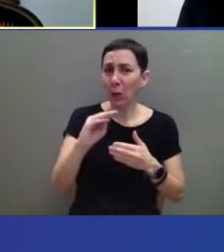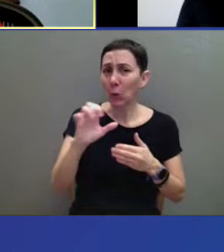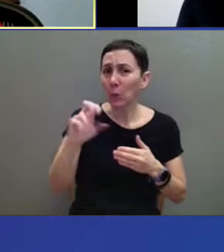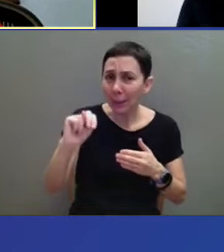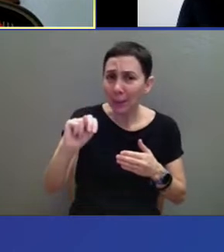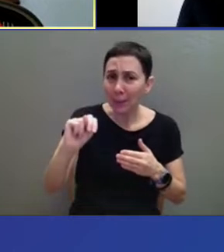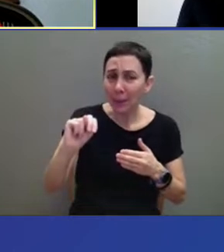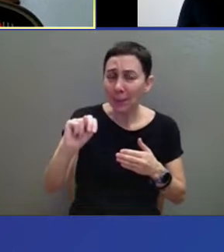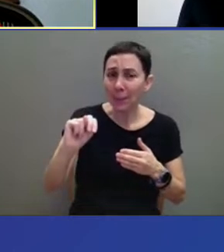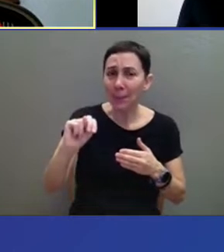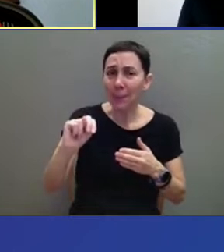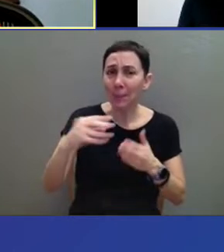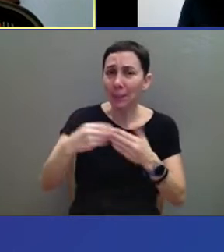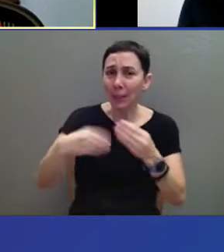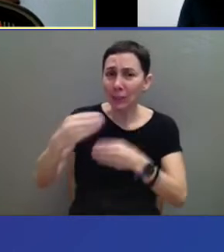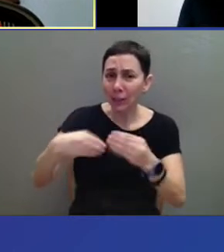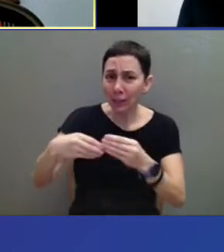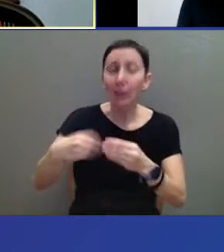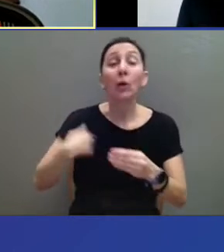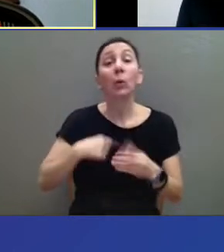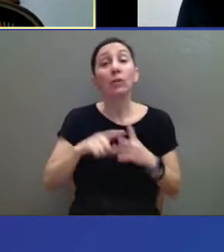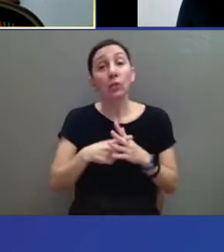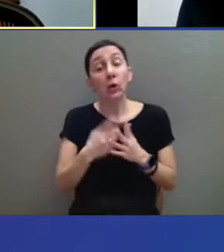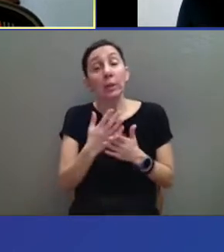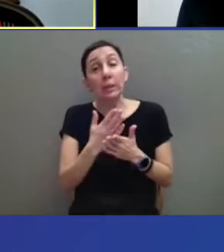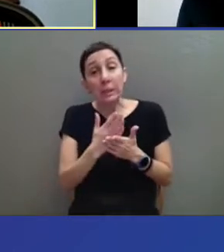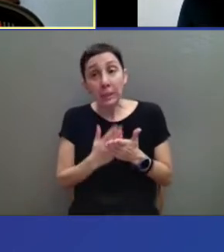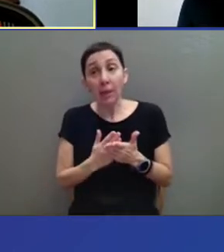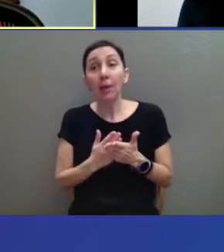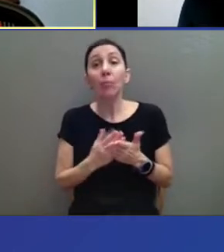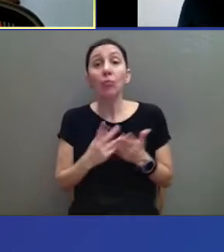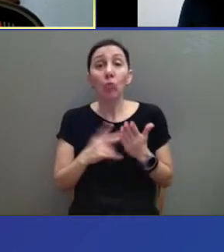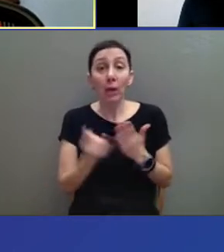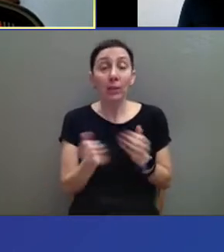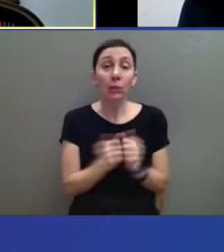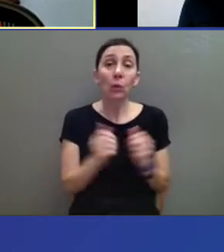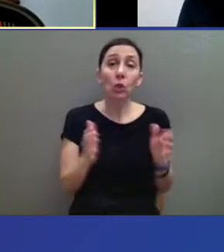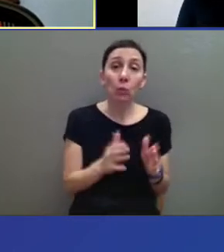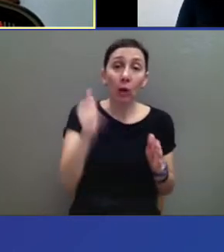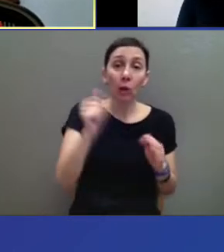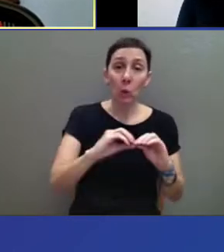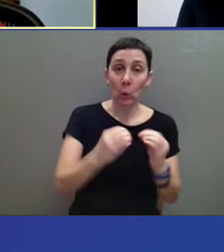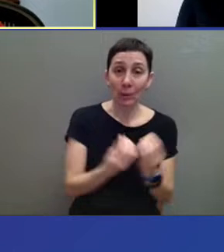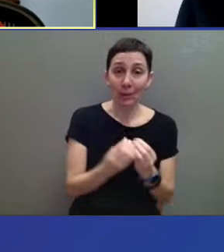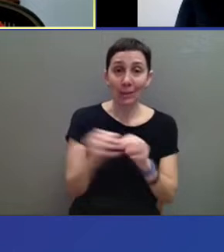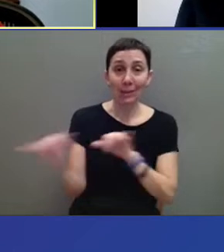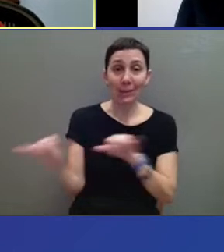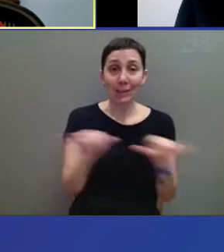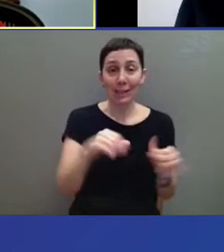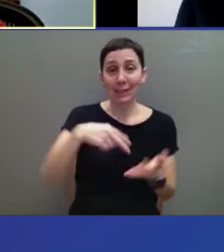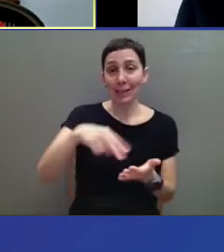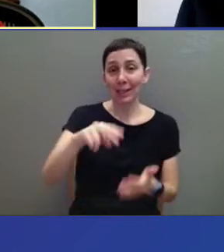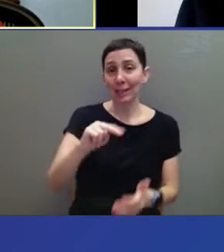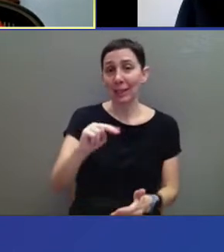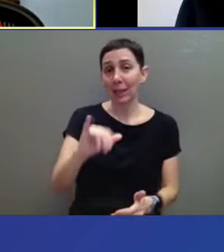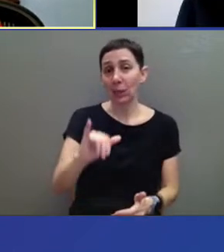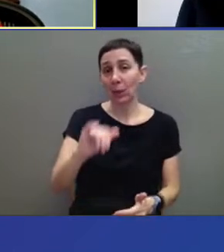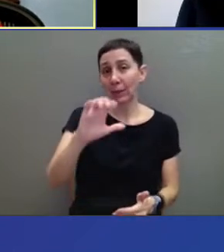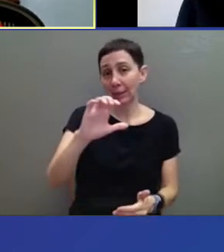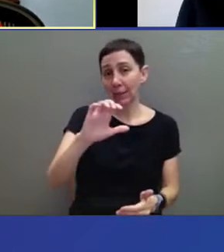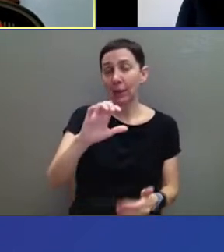regranting programs with partners, including Dance NYC, to try to mimic this approach